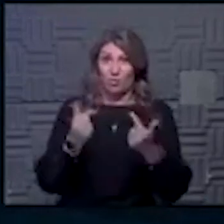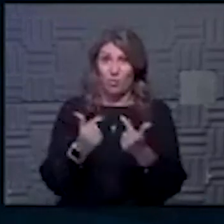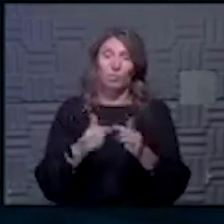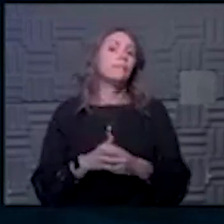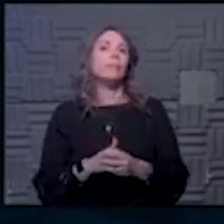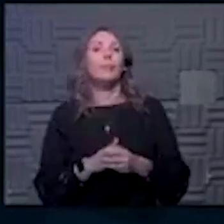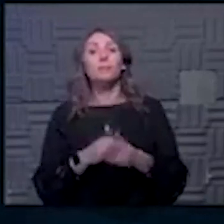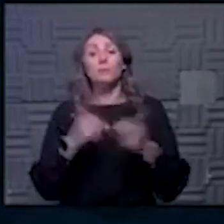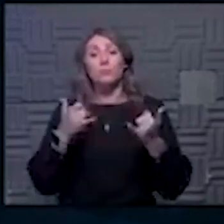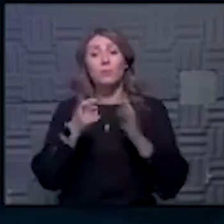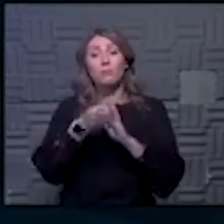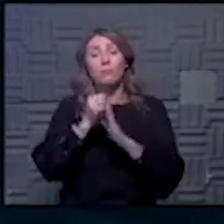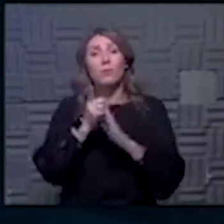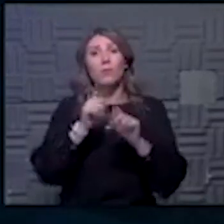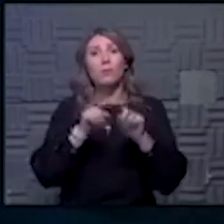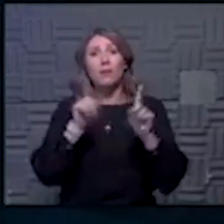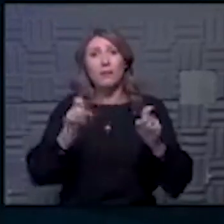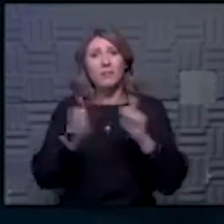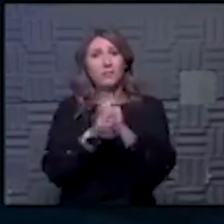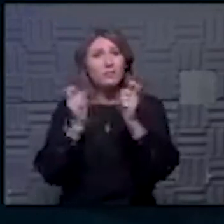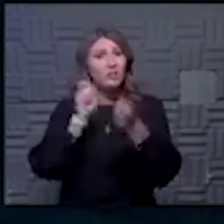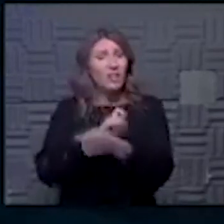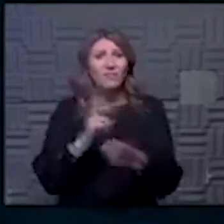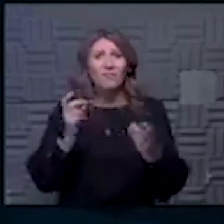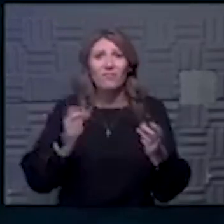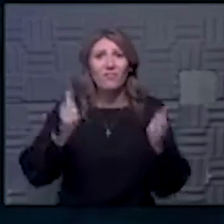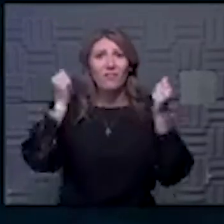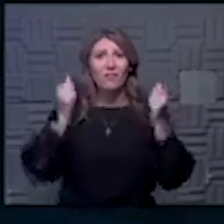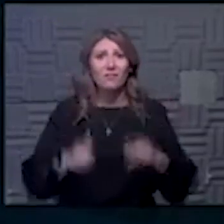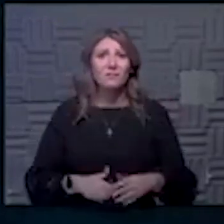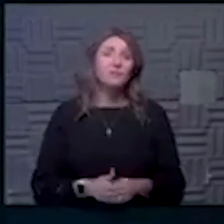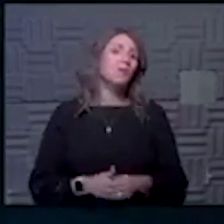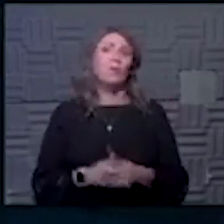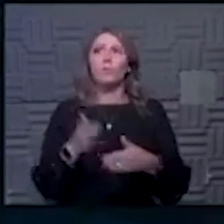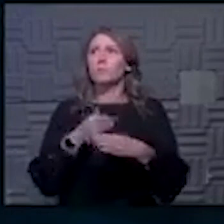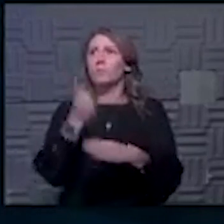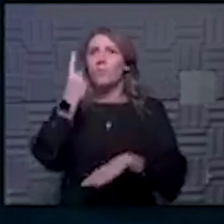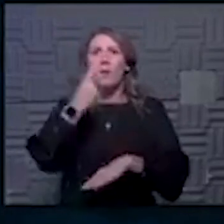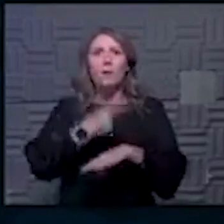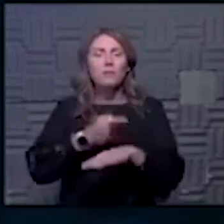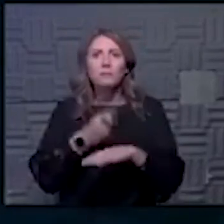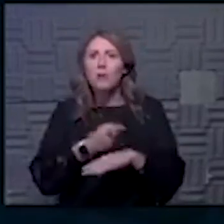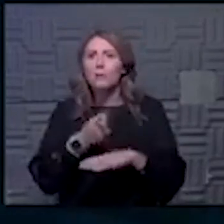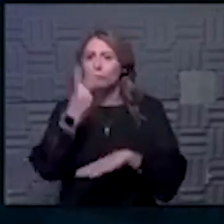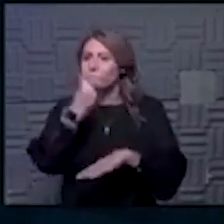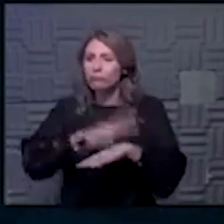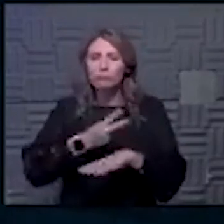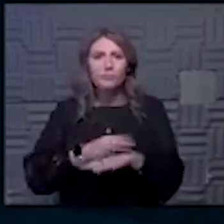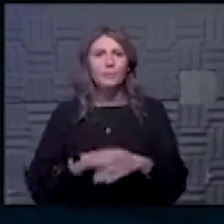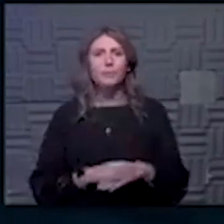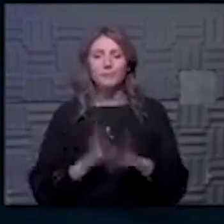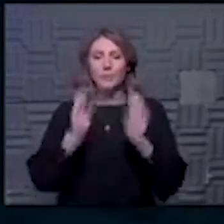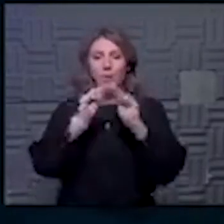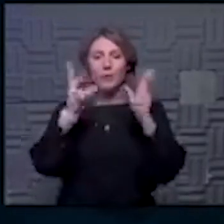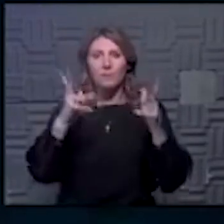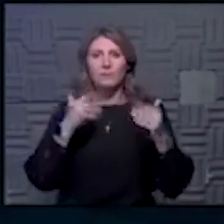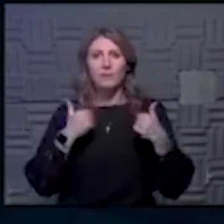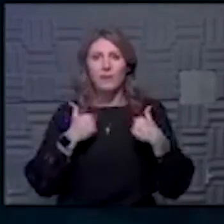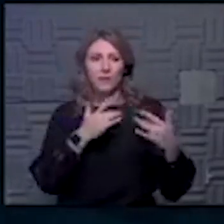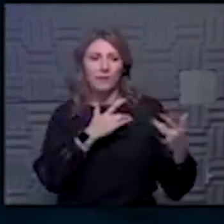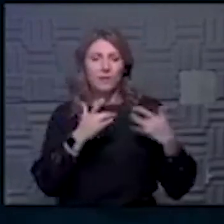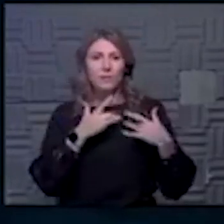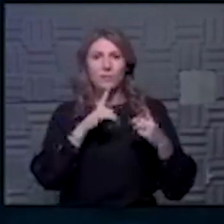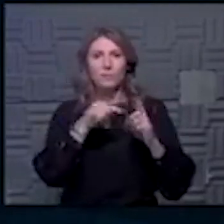minute, we're okay, but that can change, I mean, very quickly within a day or two. And so we obviously have concerns when we see